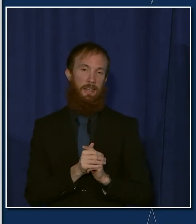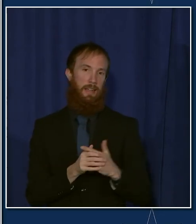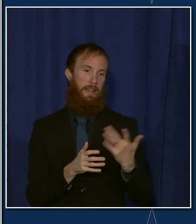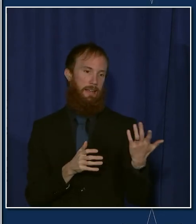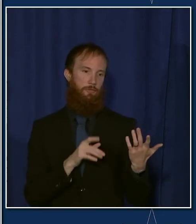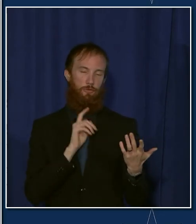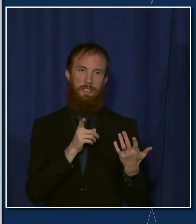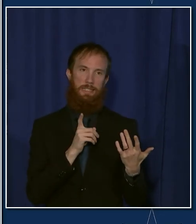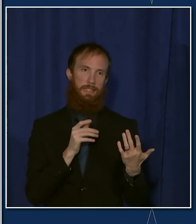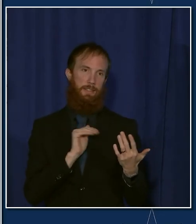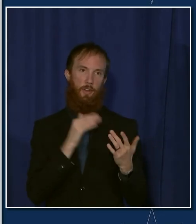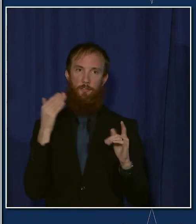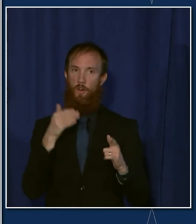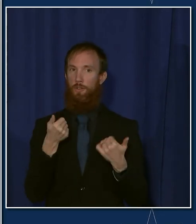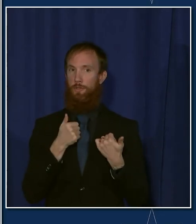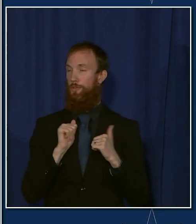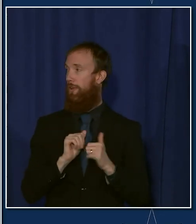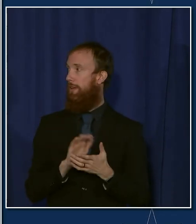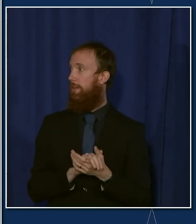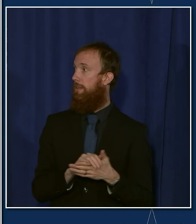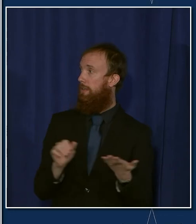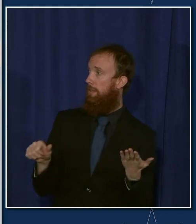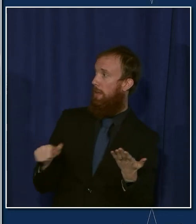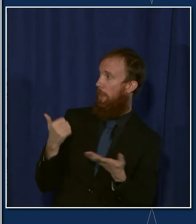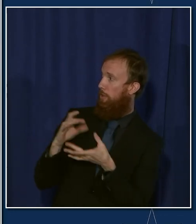remains a major focus. Anything you guys want